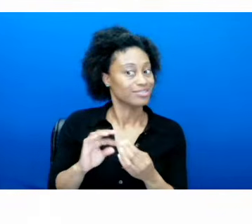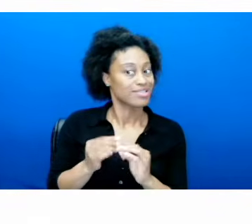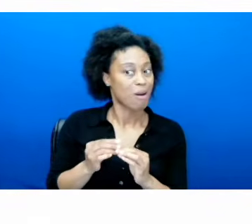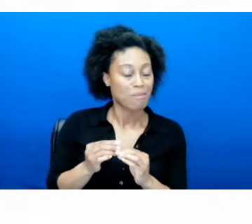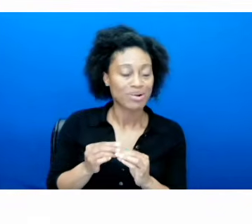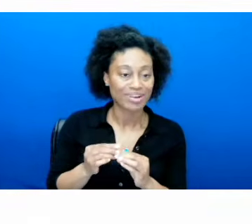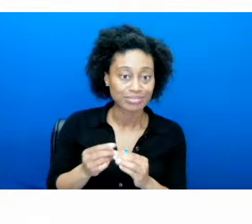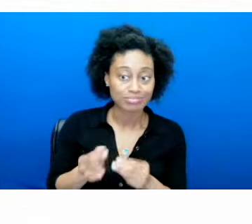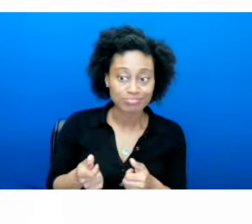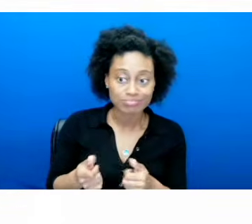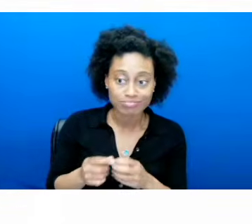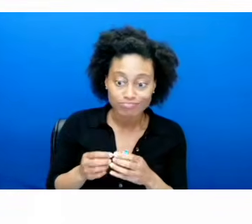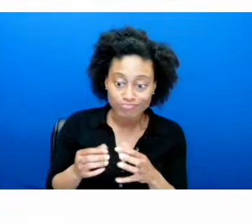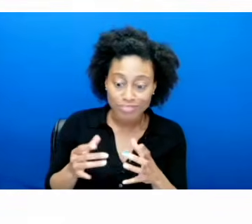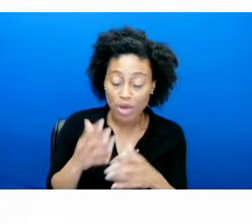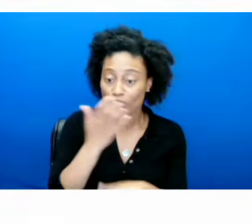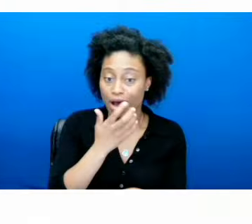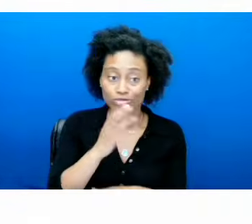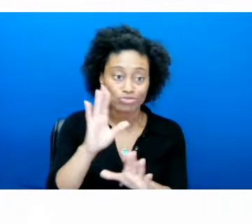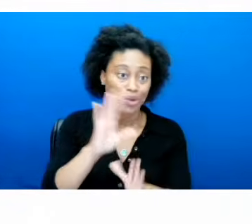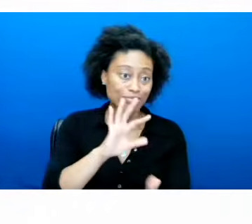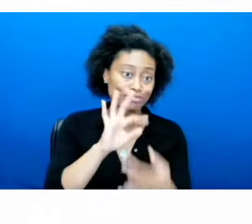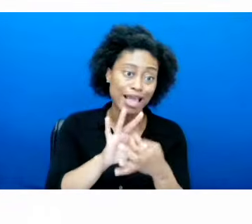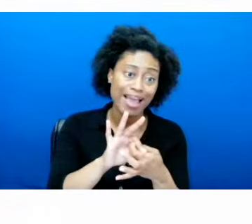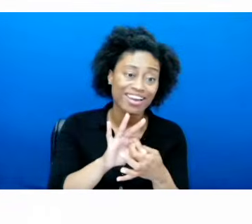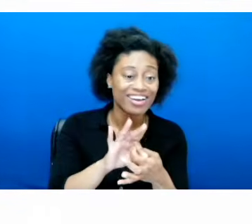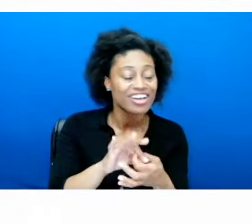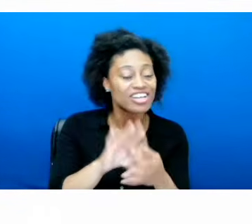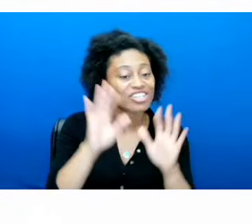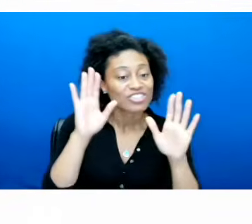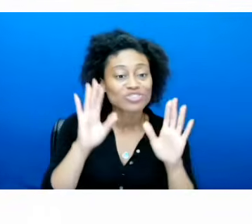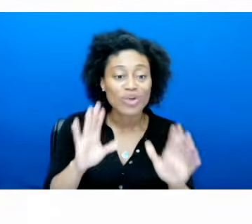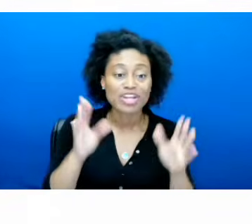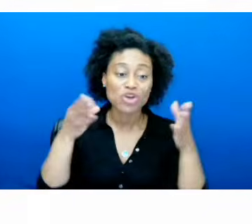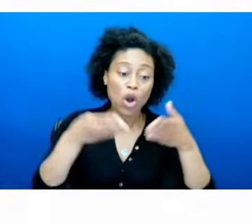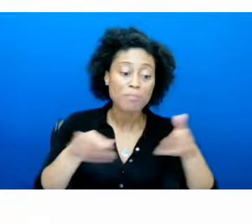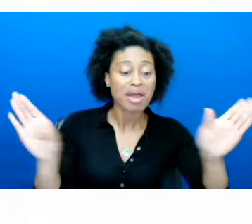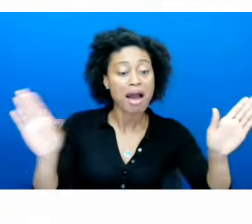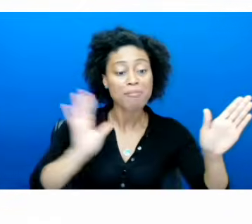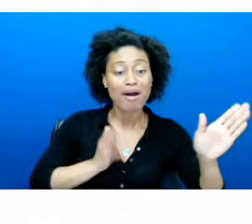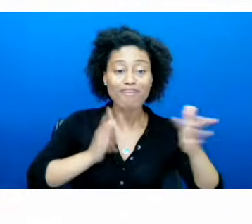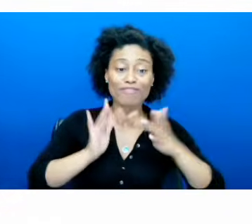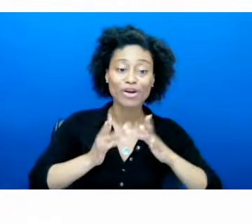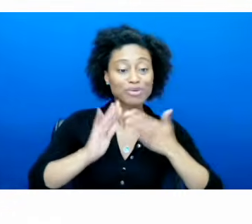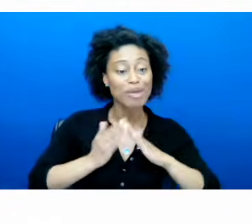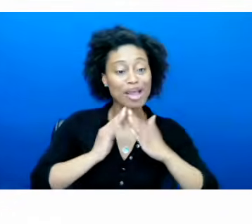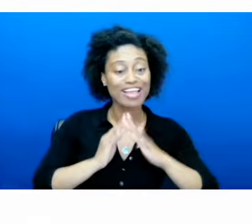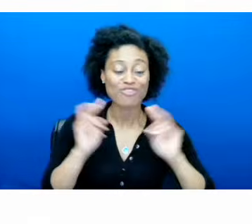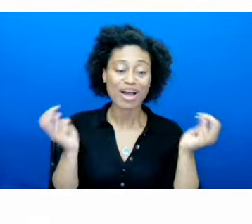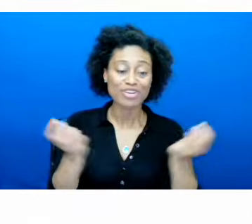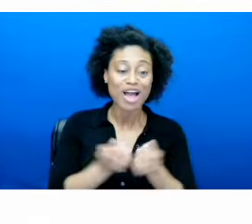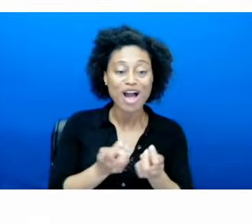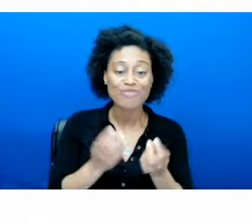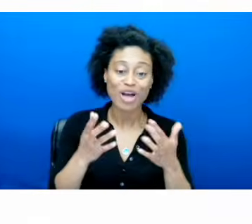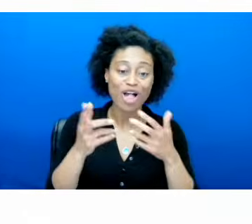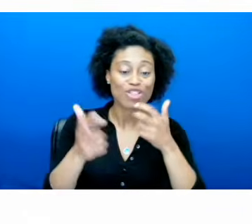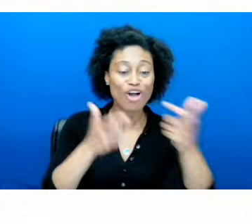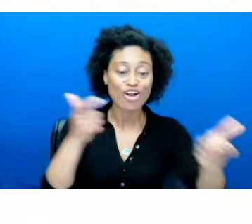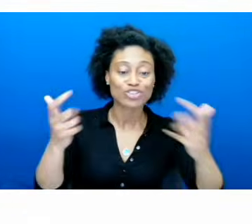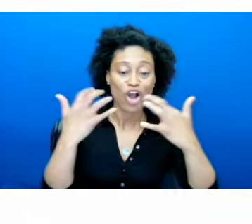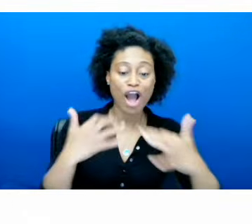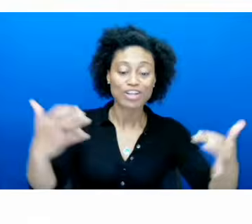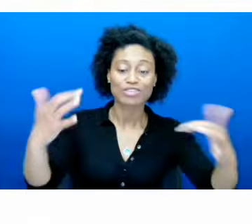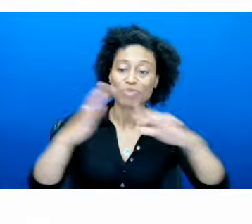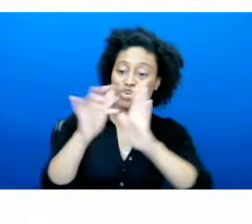wonderful to connect, and I think this was really cool to like open up our virtual community roundtable to our larger audience through